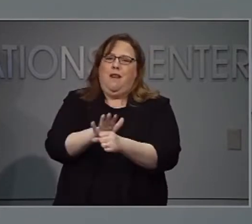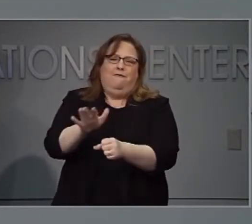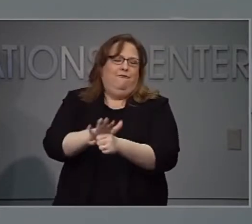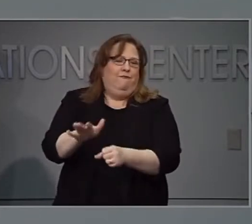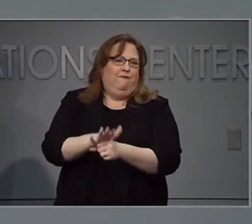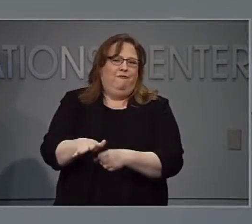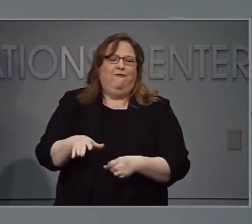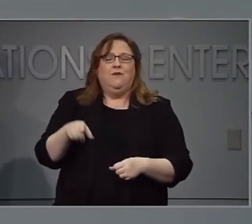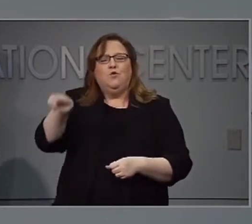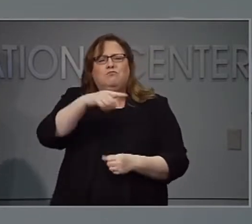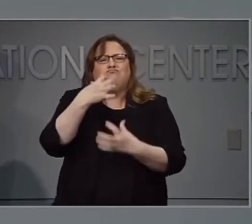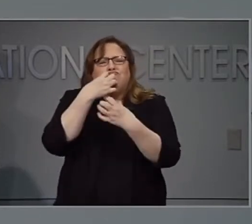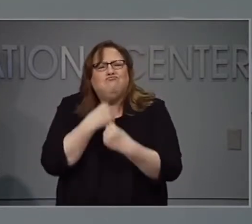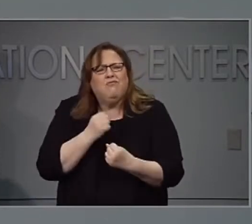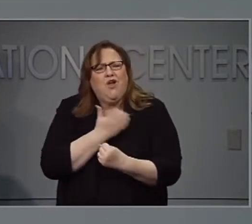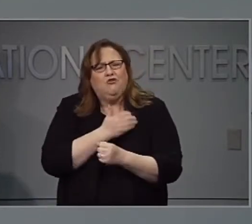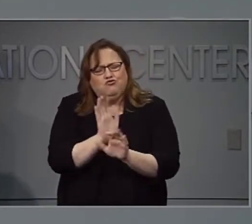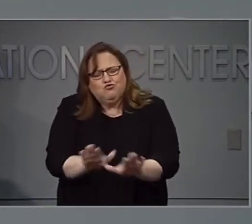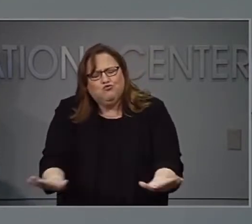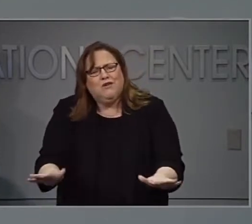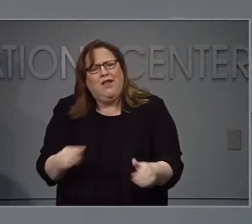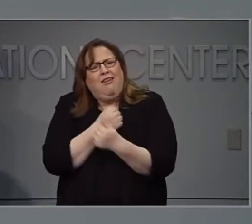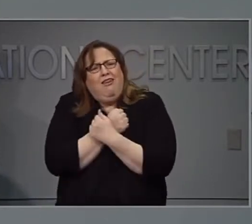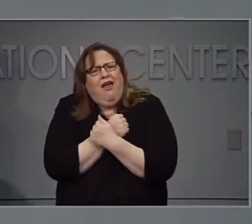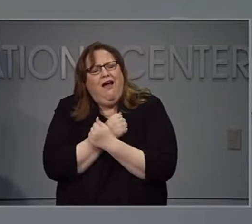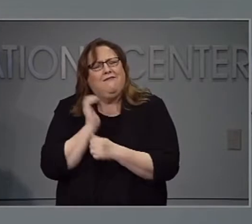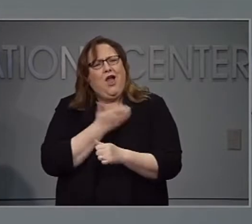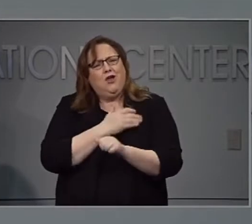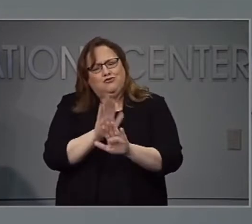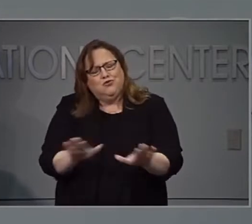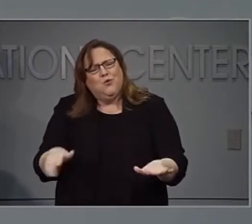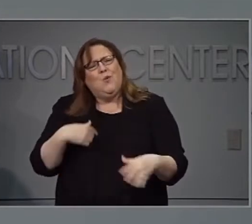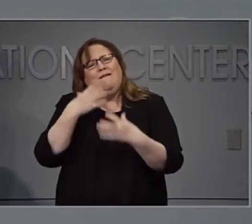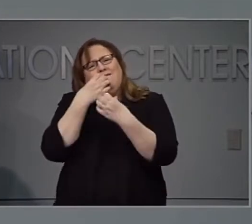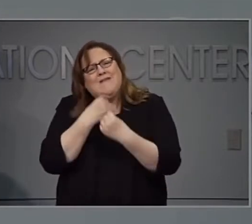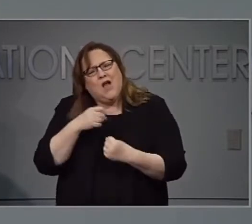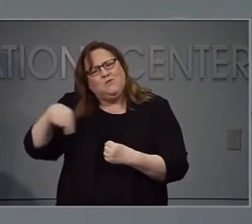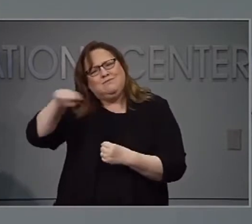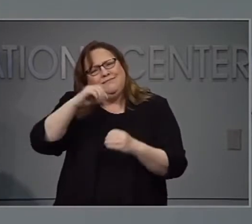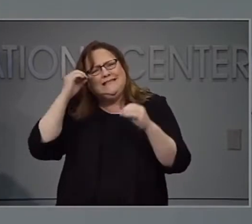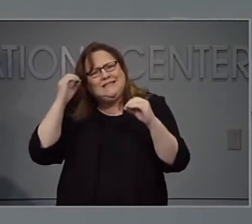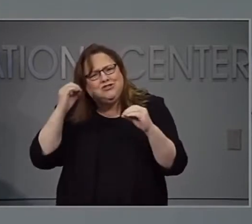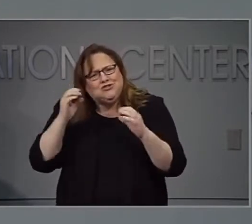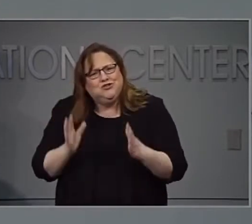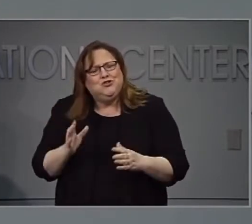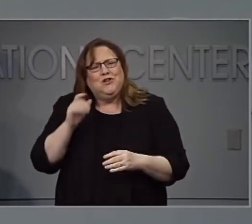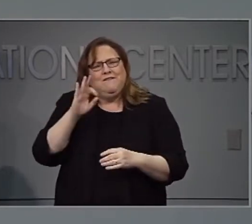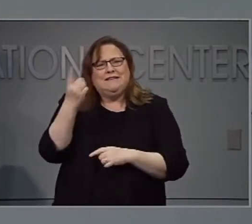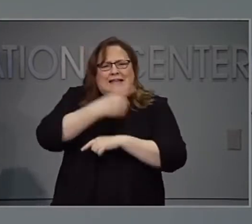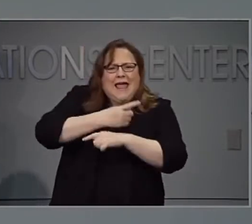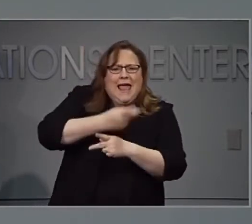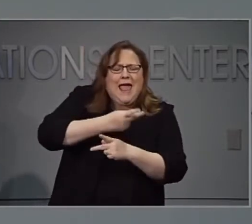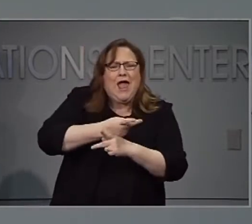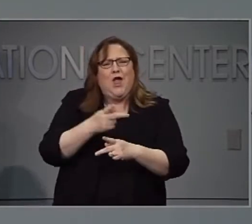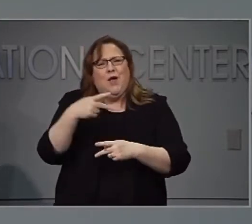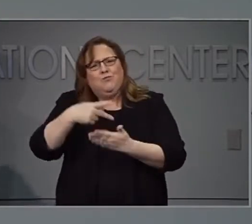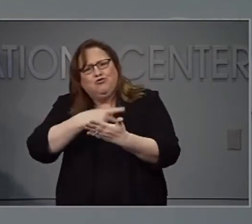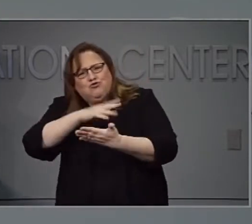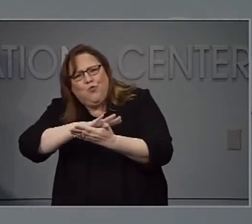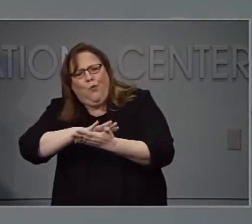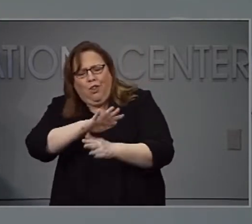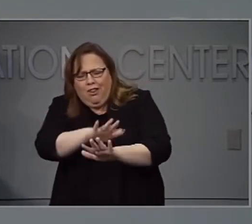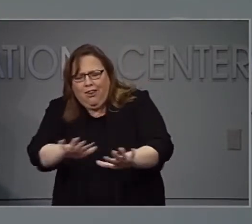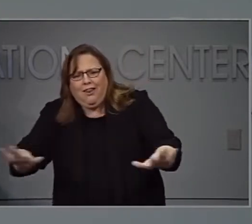our children. I want you to know we value you and the child care programs you work for, and I know that you're working